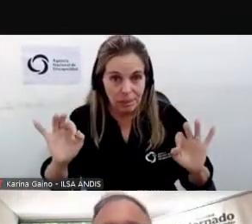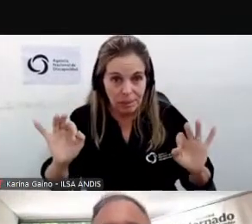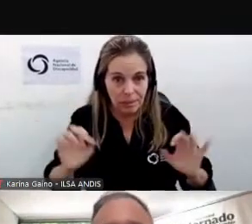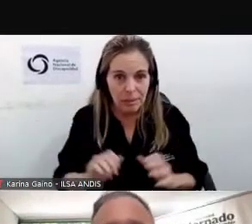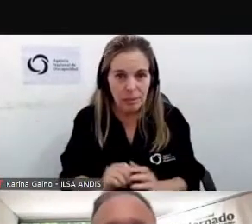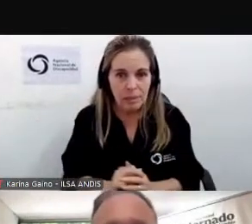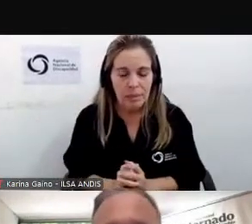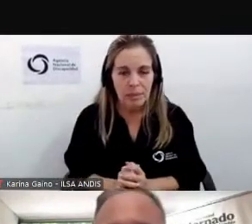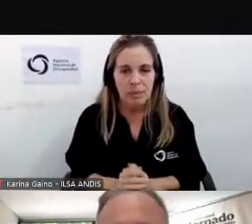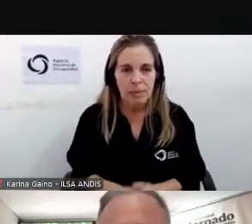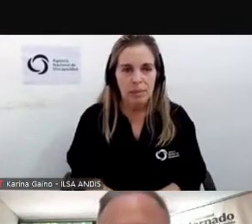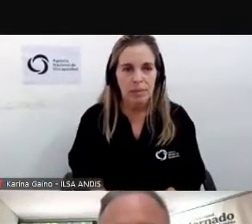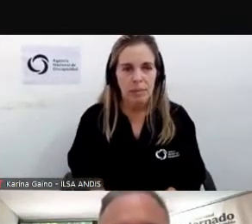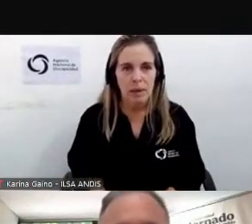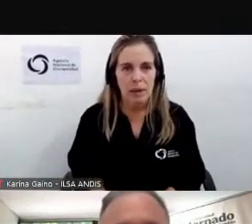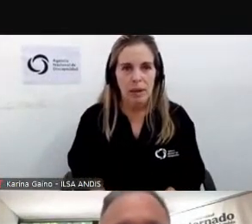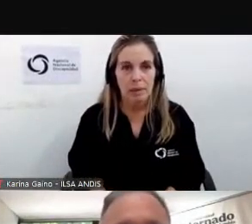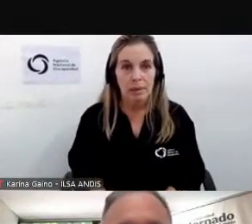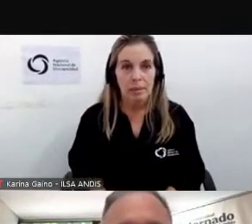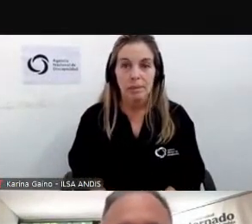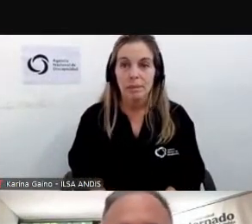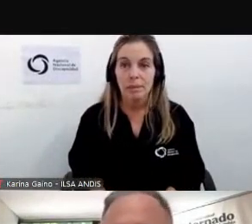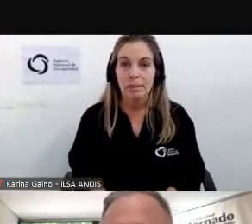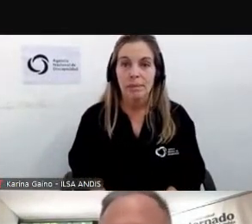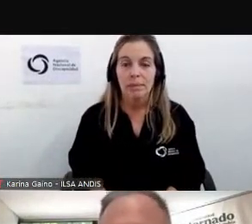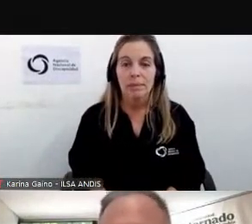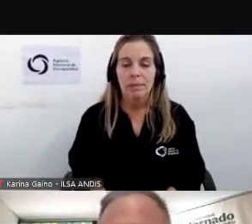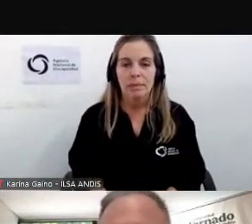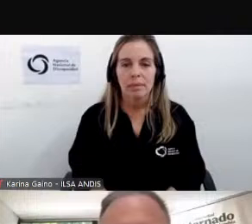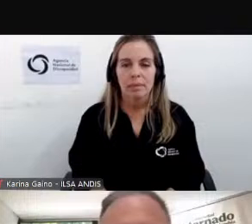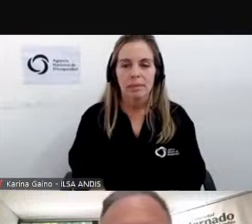know if it's working correctly.